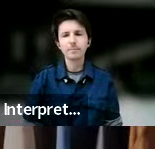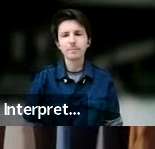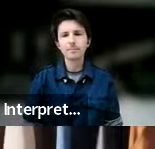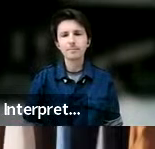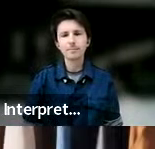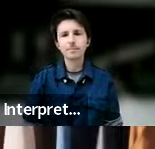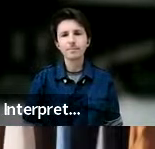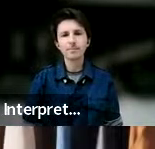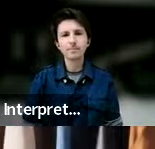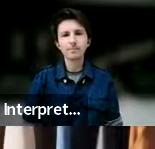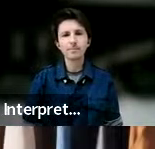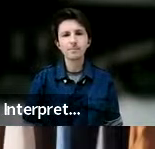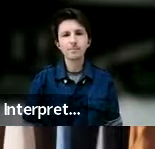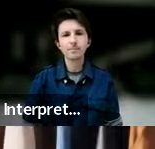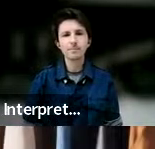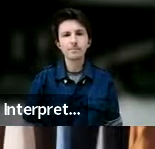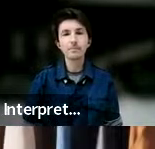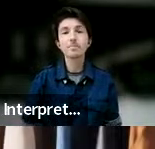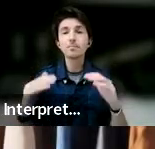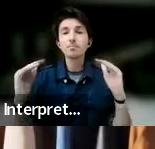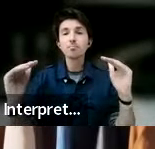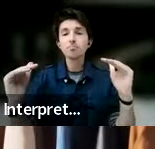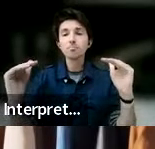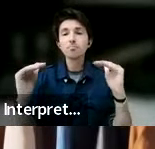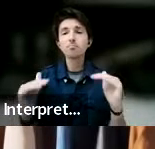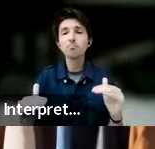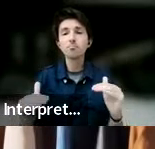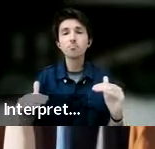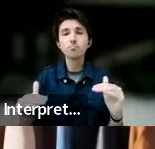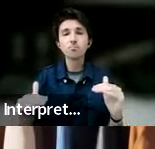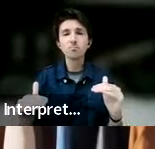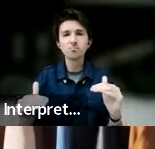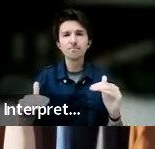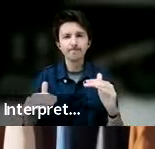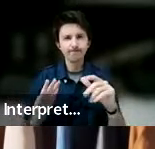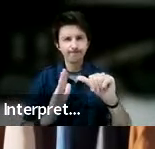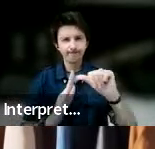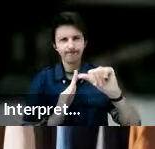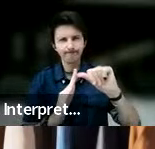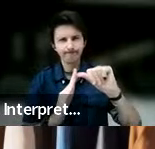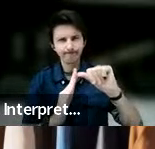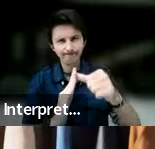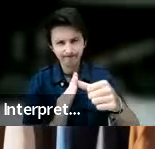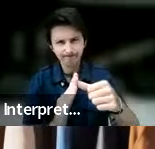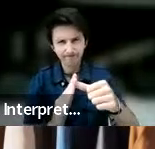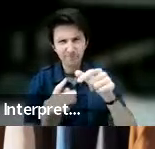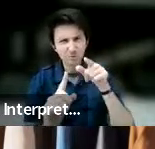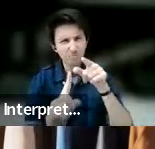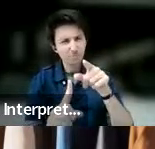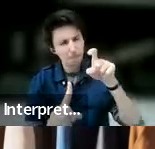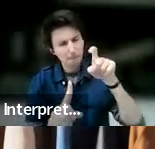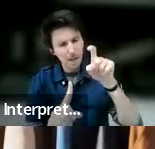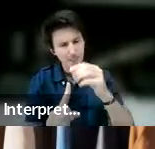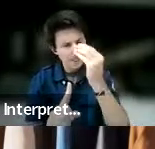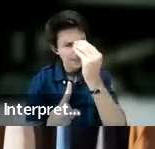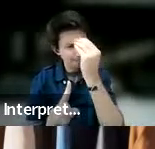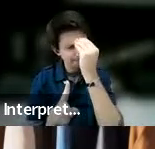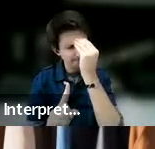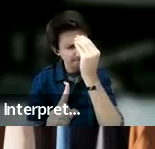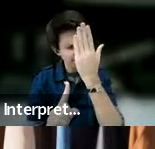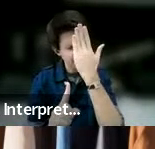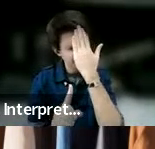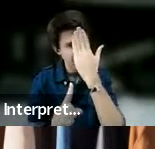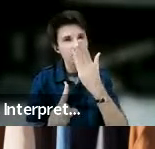And on our next slide, I want to really point out that this is so important, and I know that there's a lot of confusion about